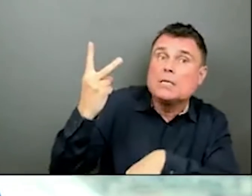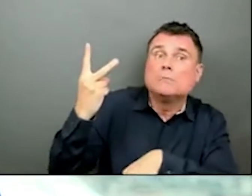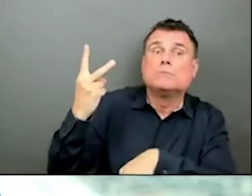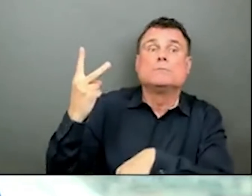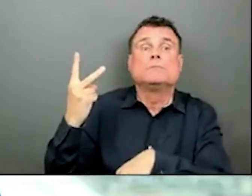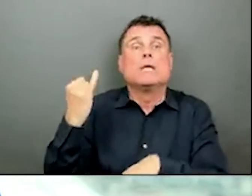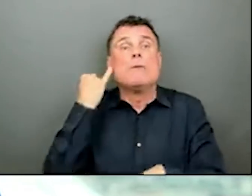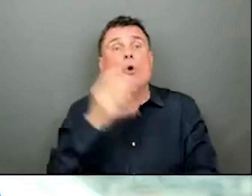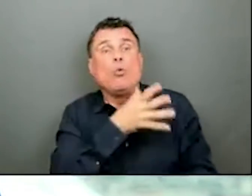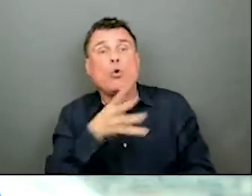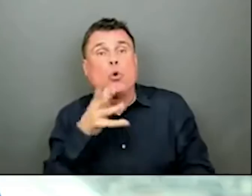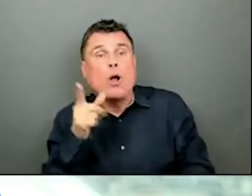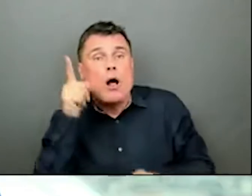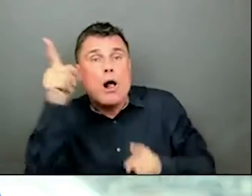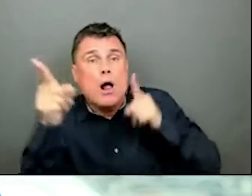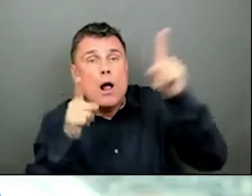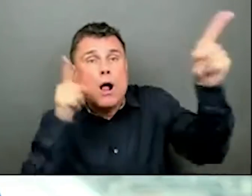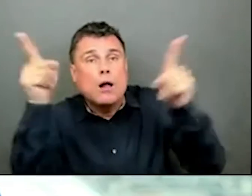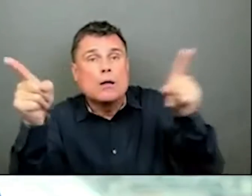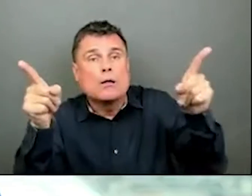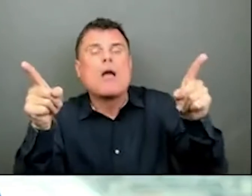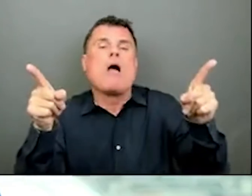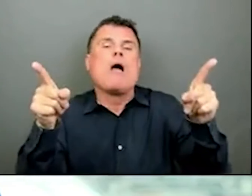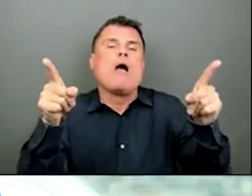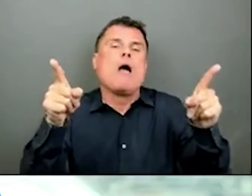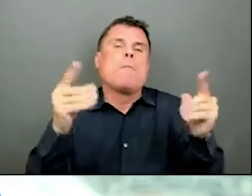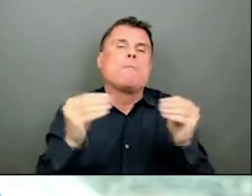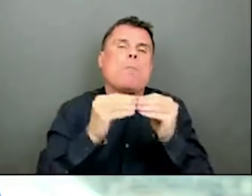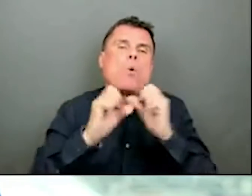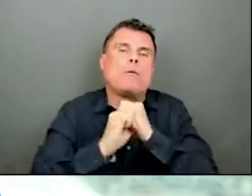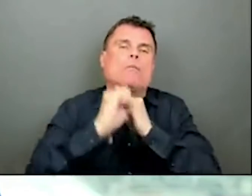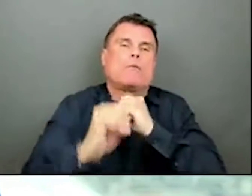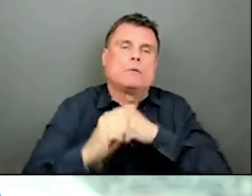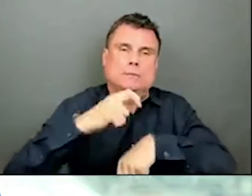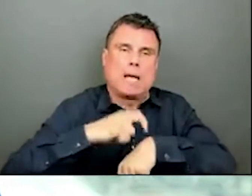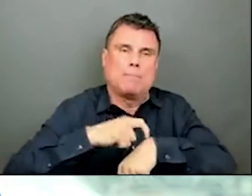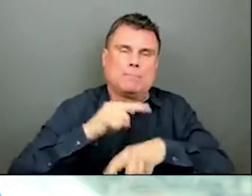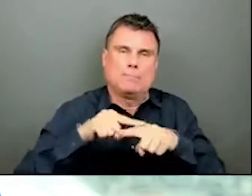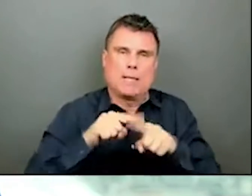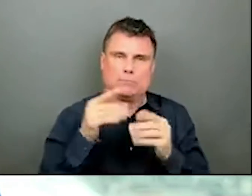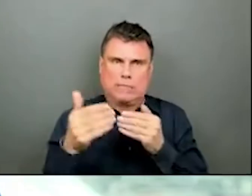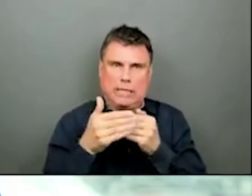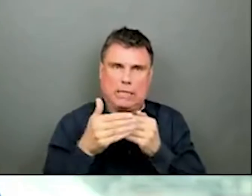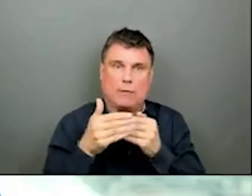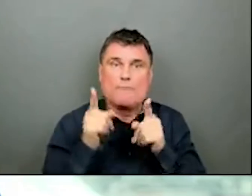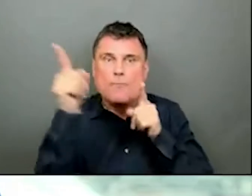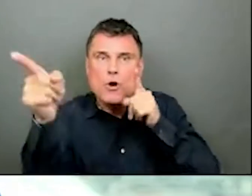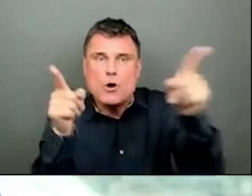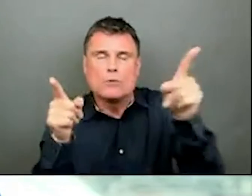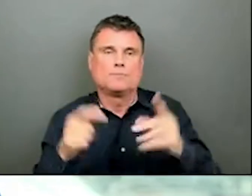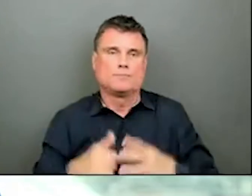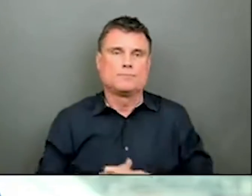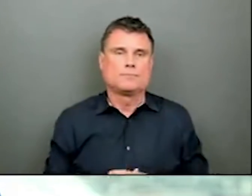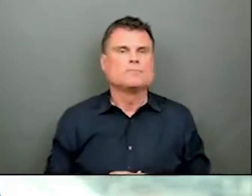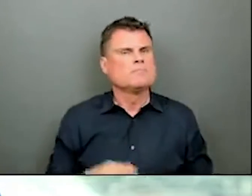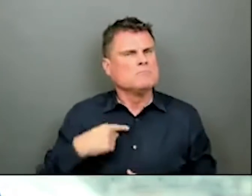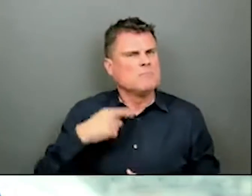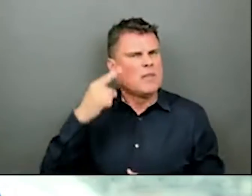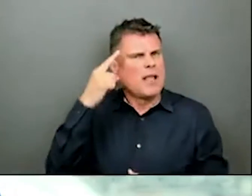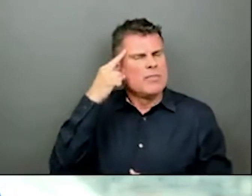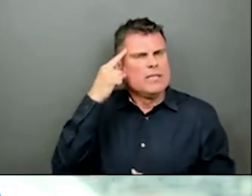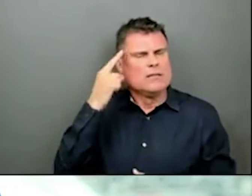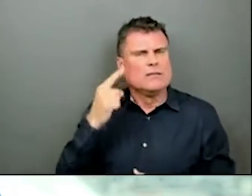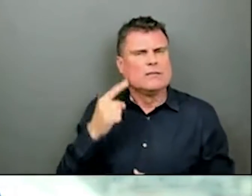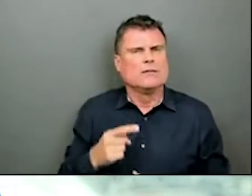to deliver. But I think our folks are performing really efficiently in this process. We've got a lot of capacity out there, and I think